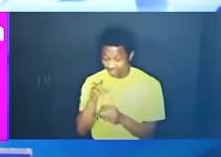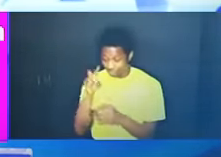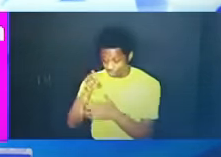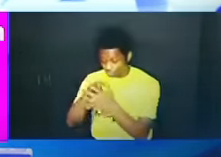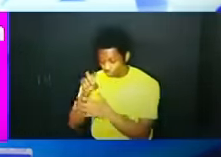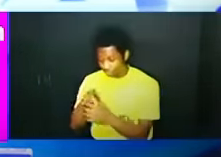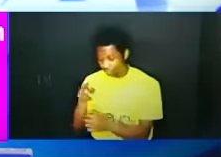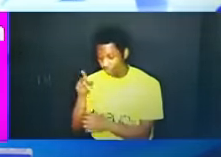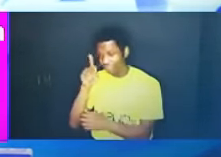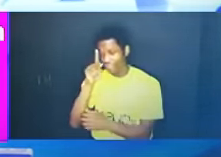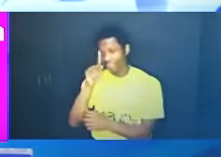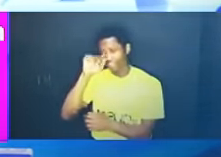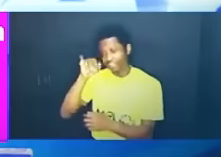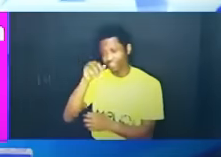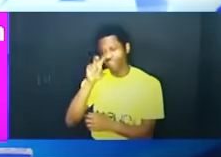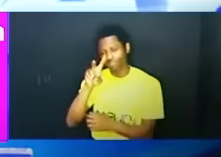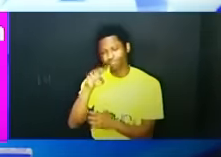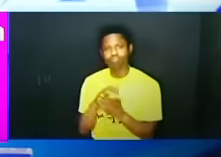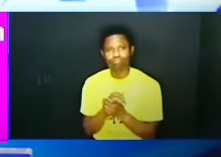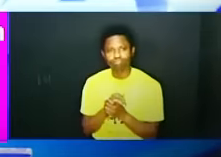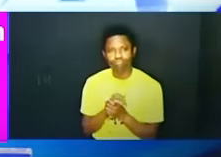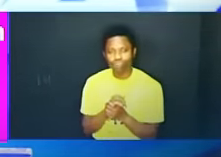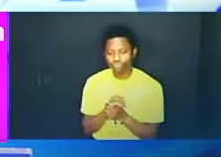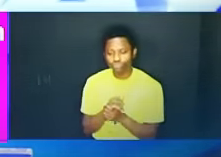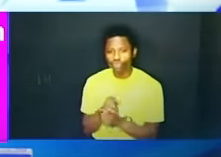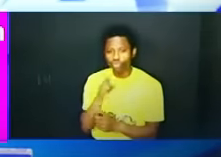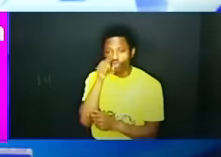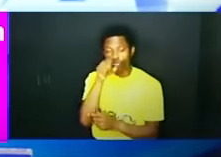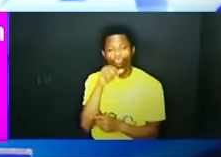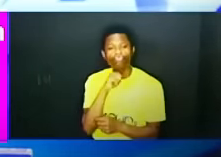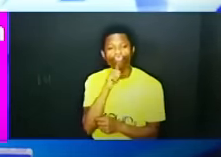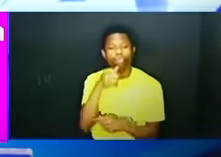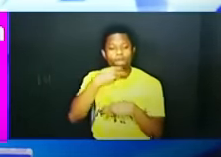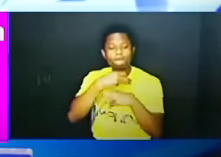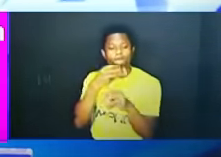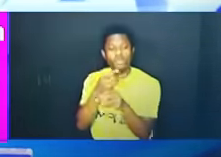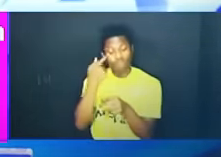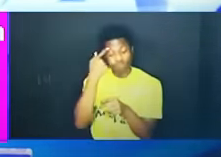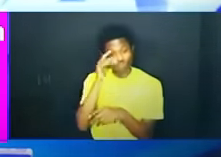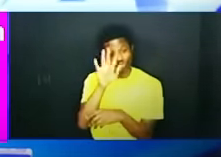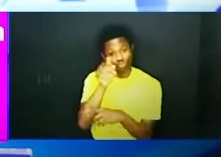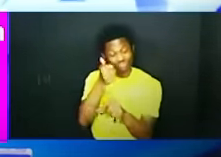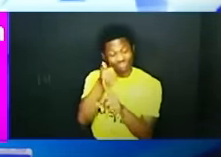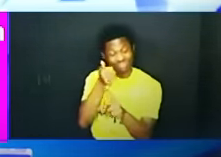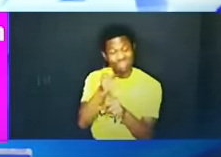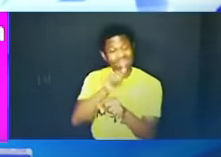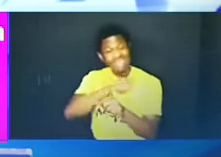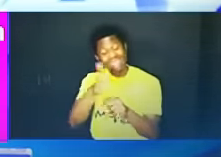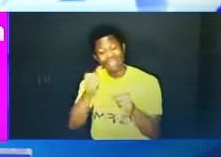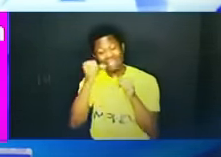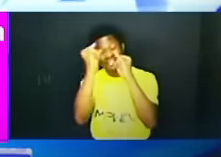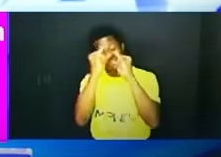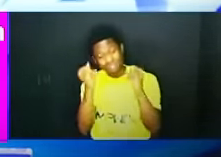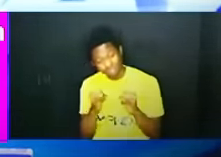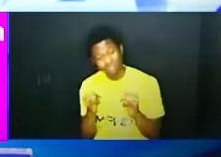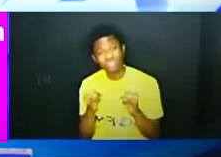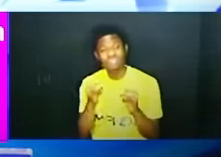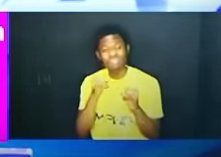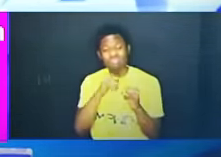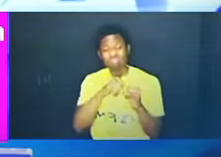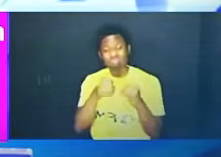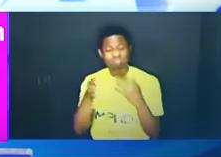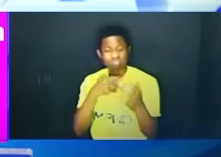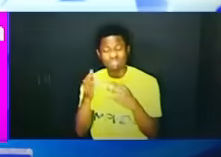later. You shall not make for yourself an image in the form of anything in heaven above,